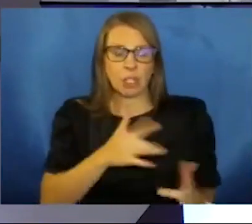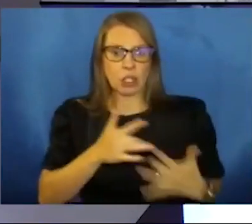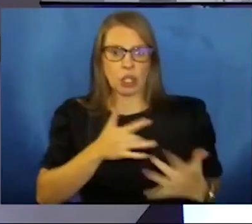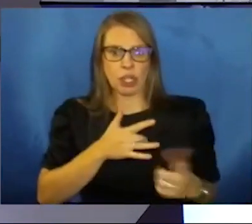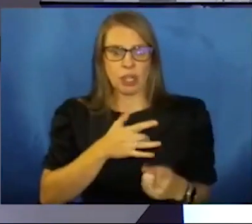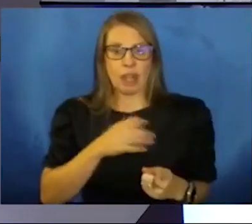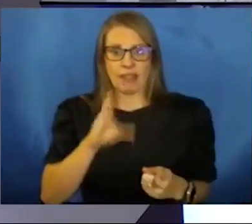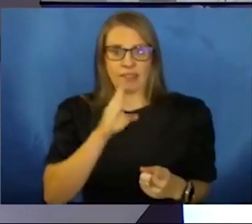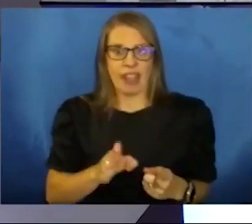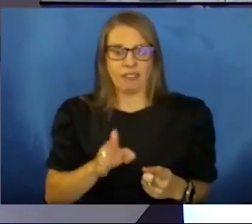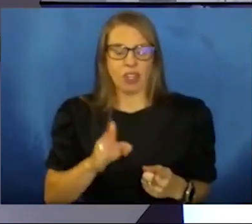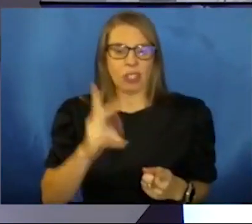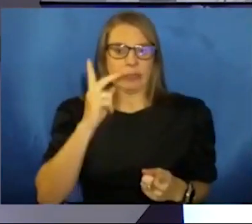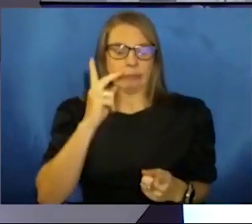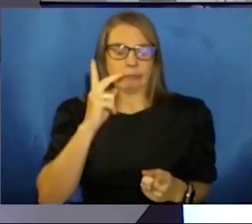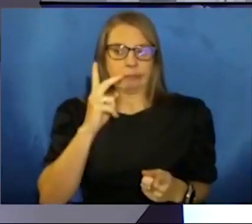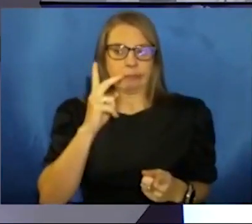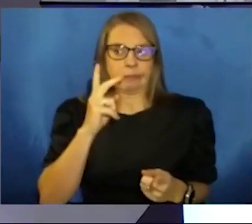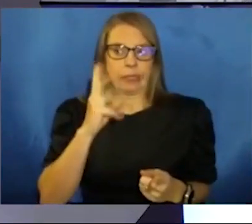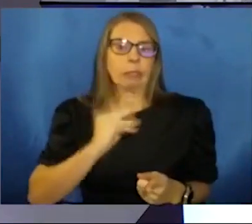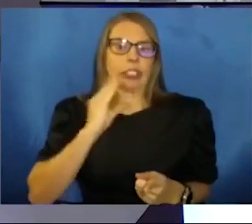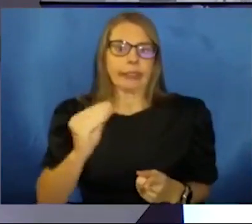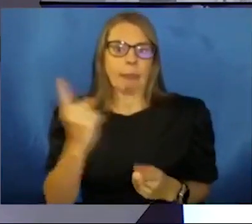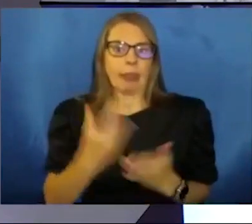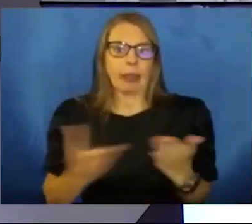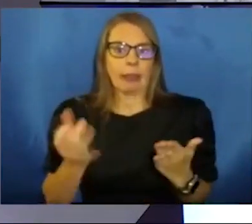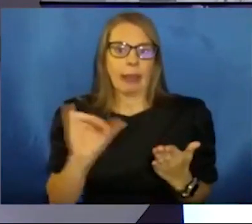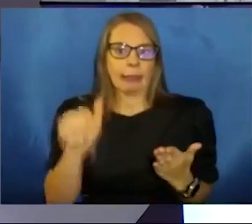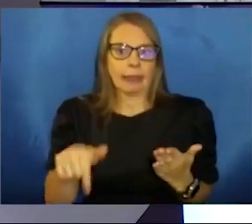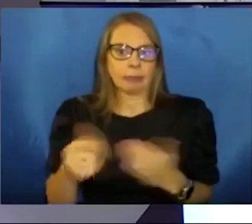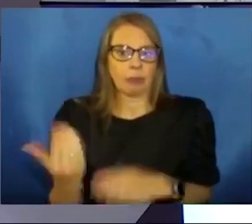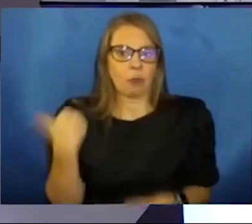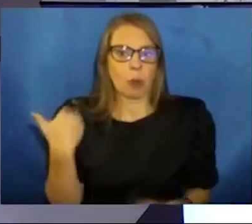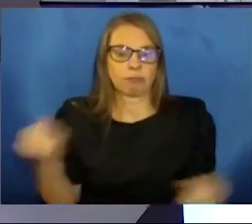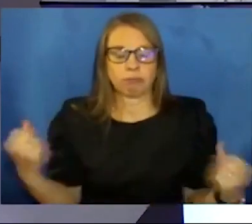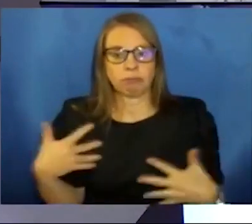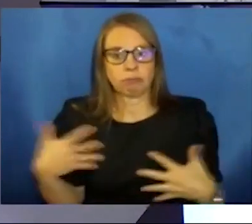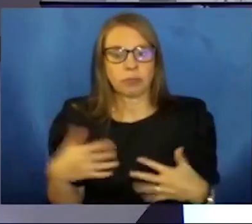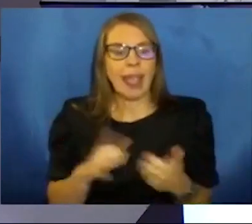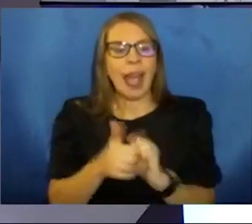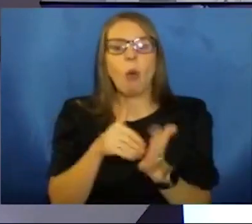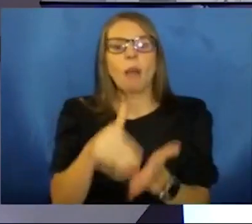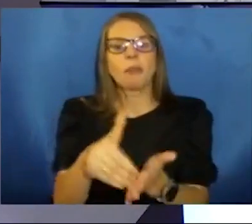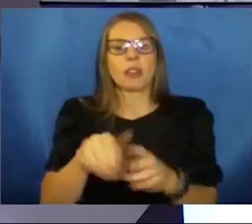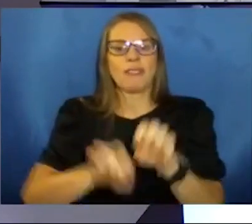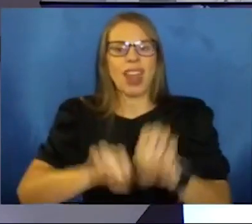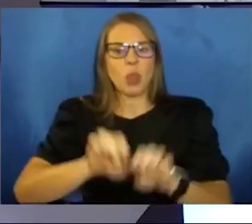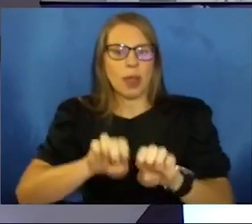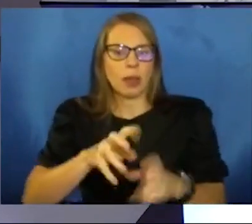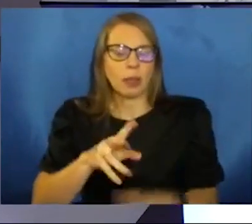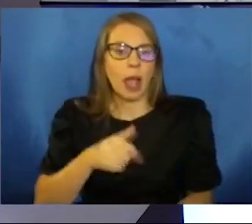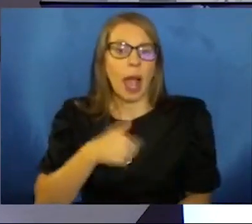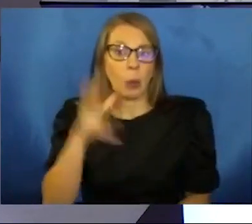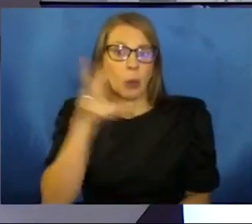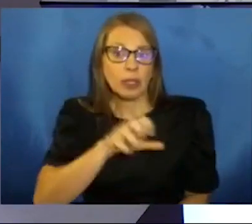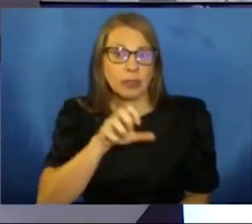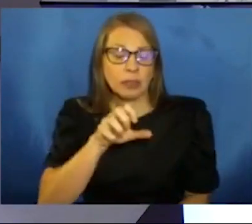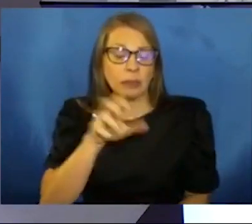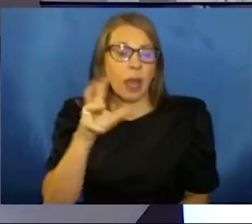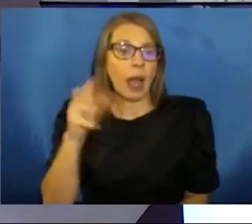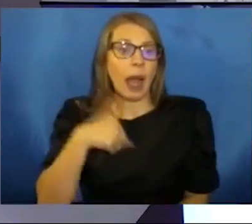metro area, everyone across Kansas and Missouri, and really across a good part of the U.S. is in the same place. Well, it's